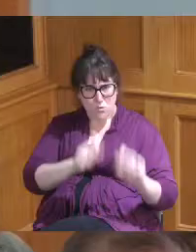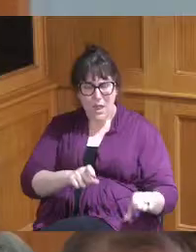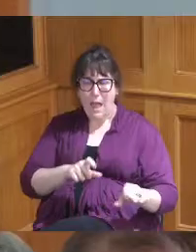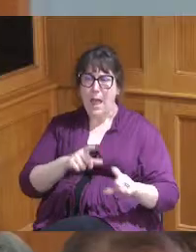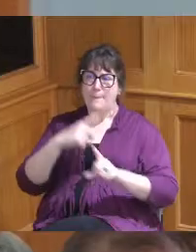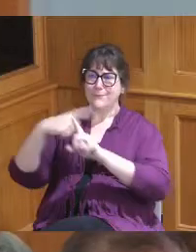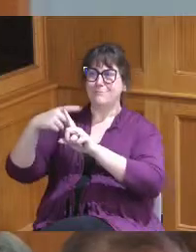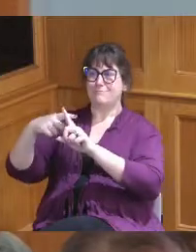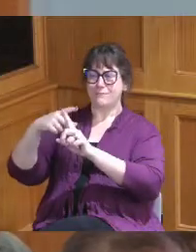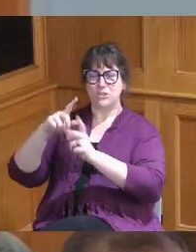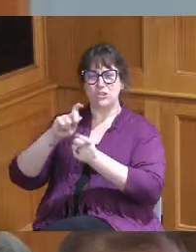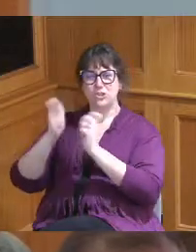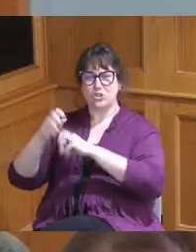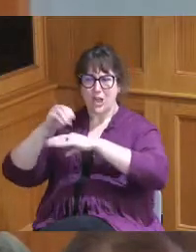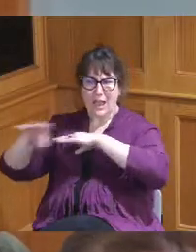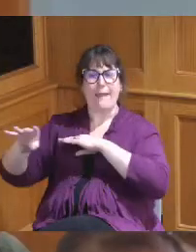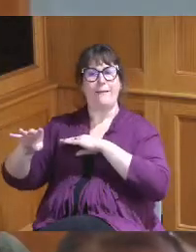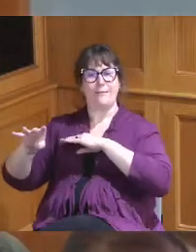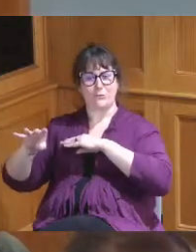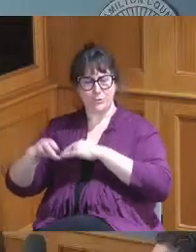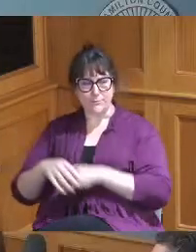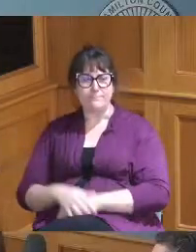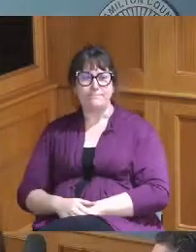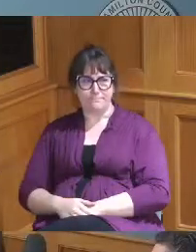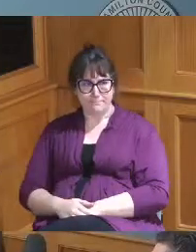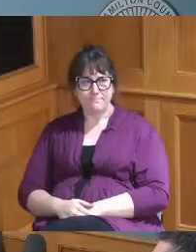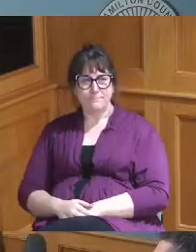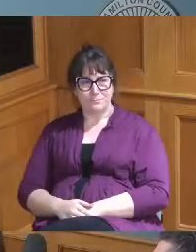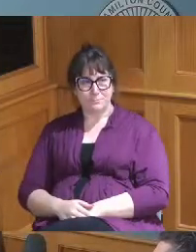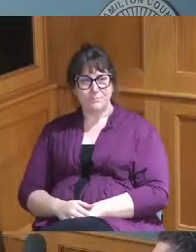in it. Awesome.